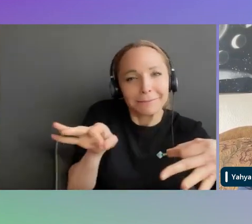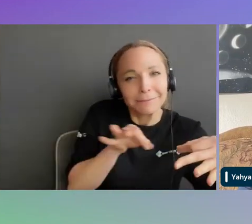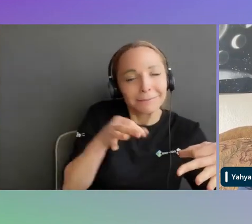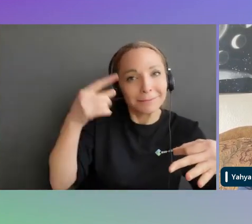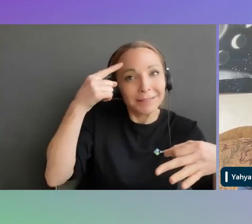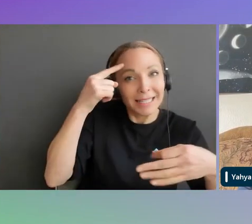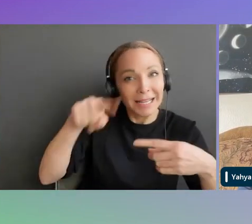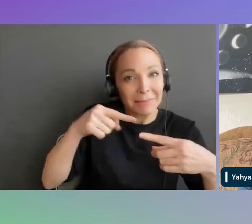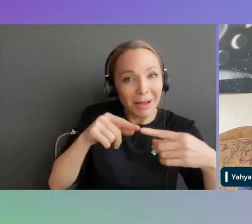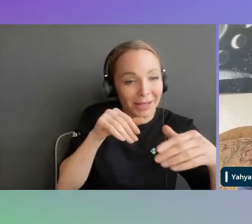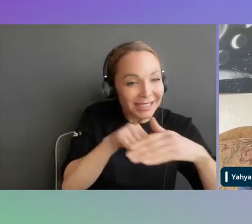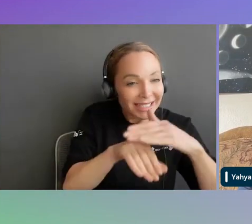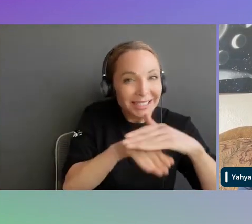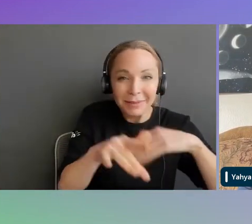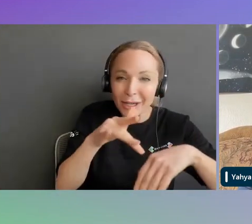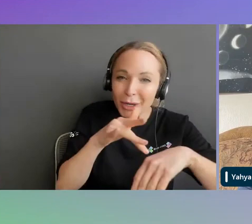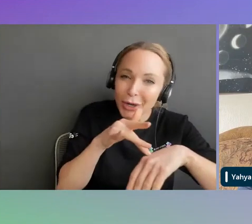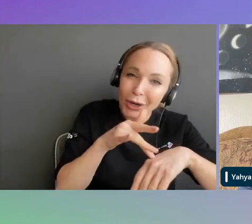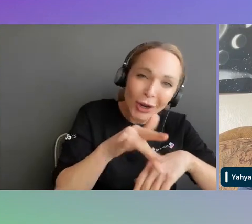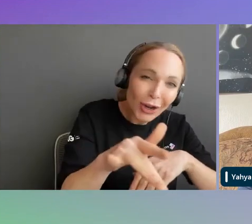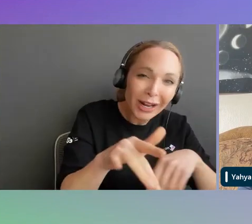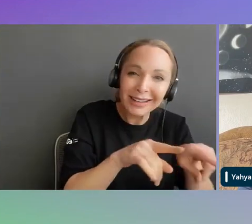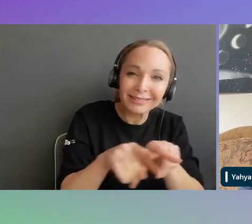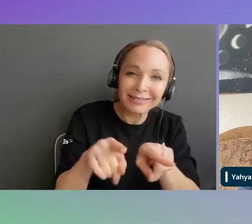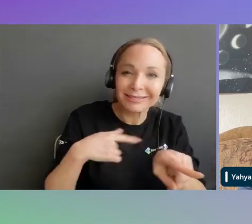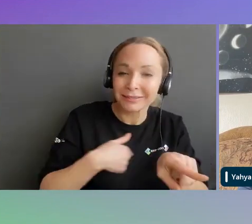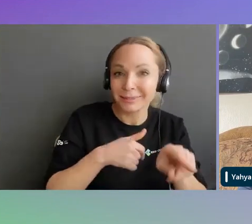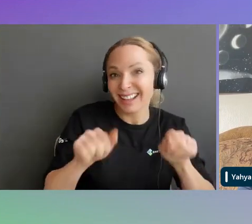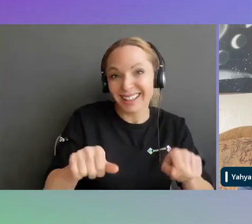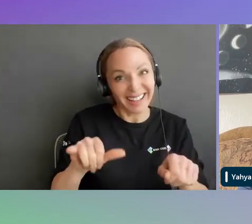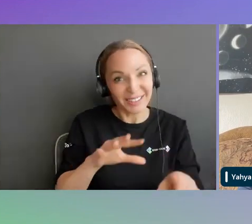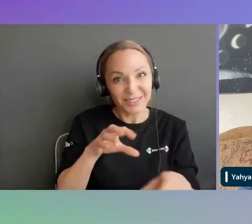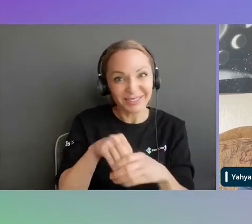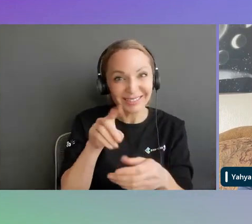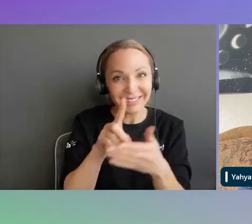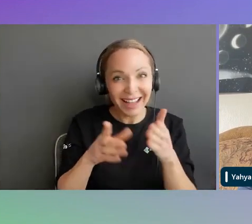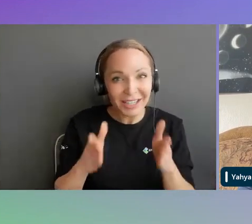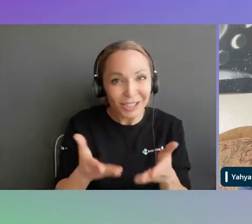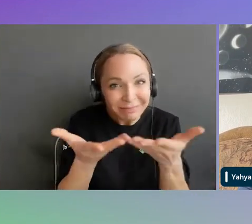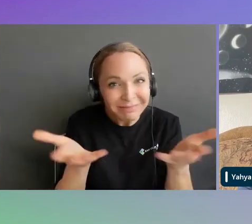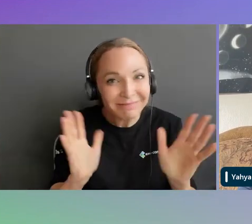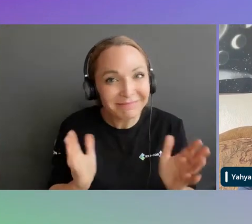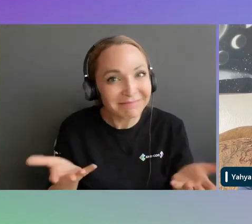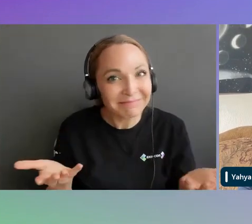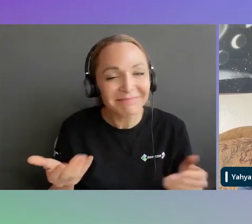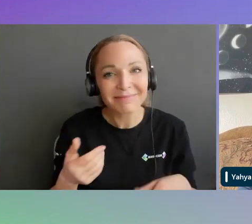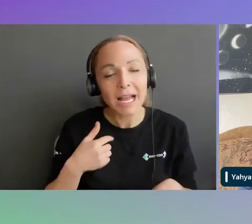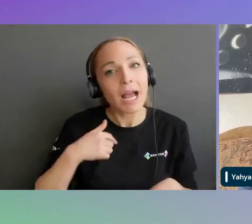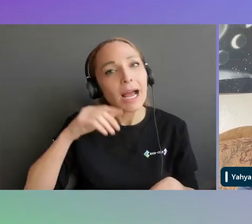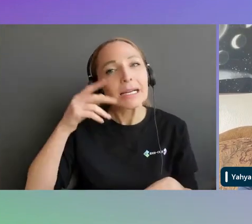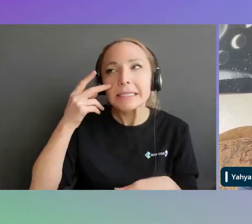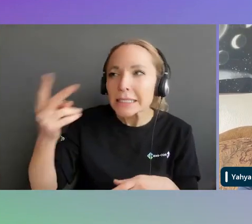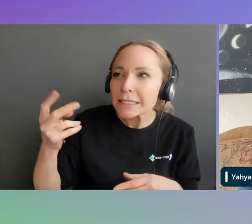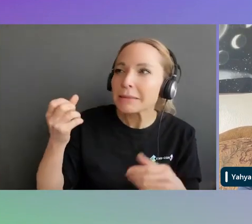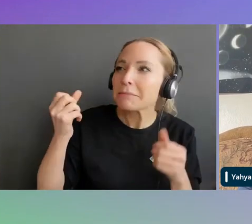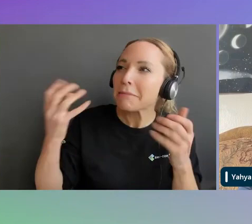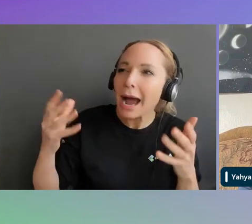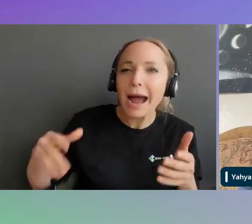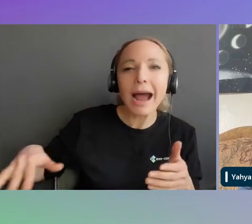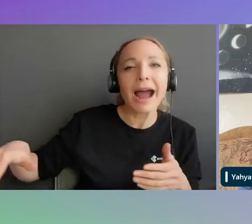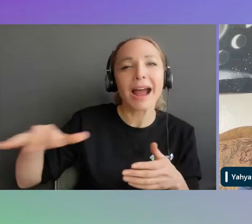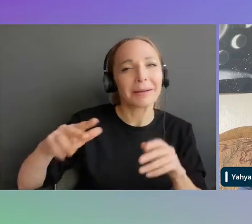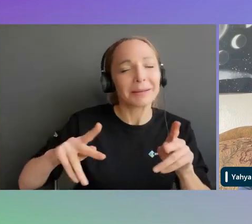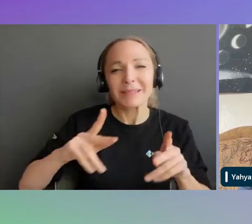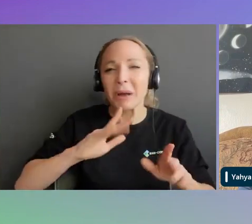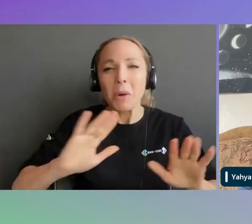definitely includes designers. And I see that a lot of people will kind of push and say designers need to learn more and designers